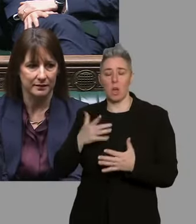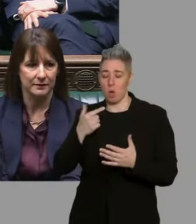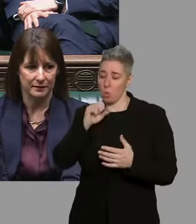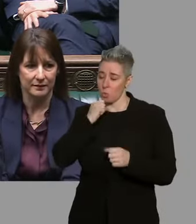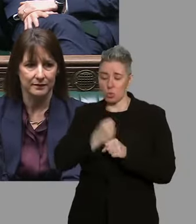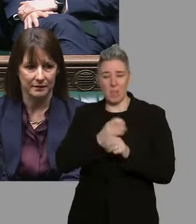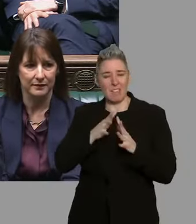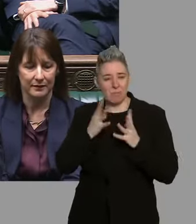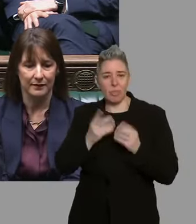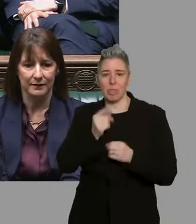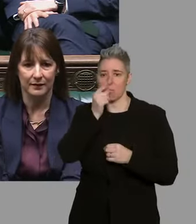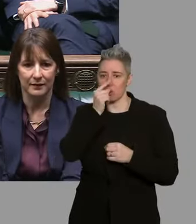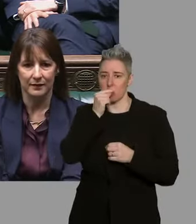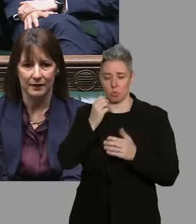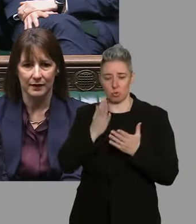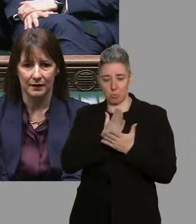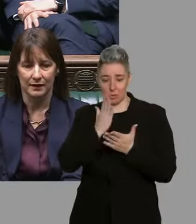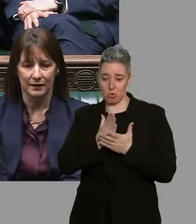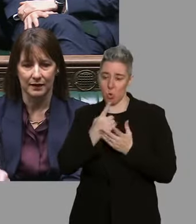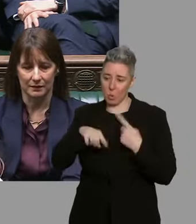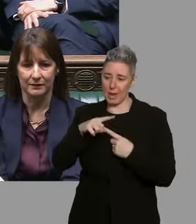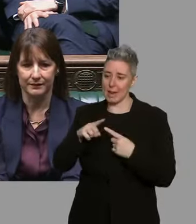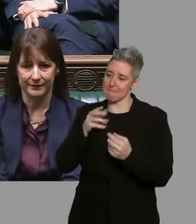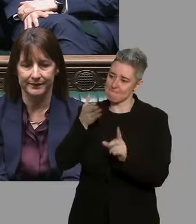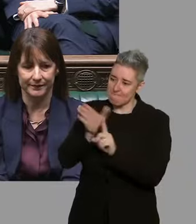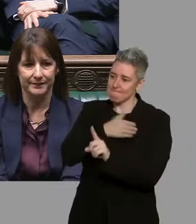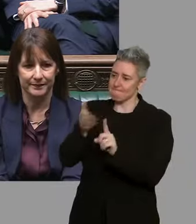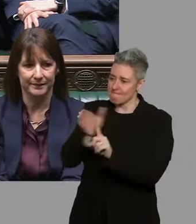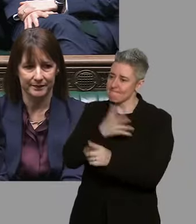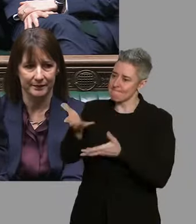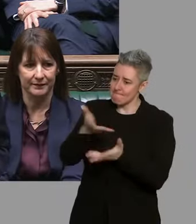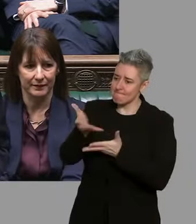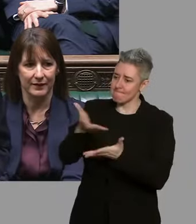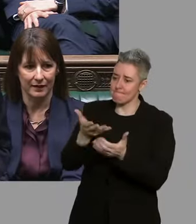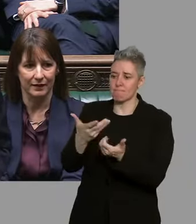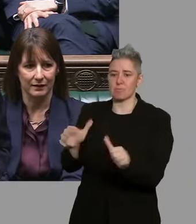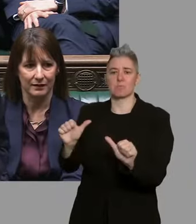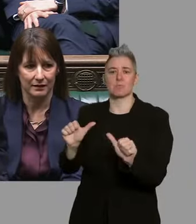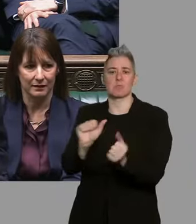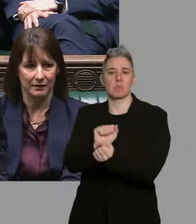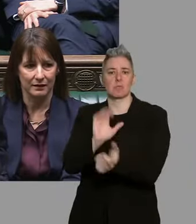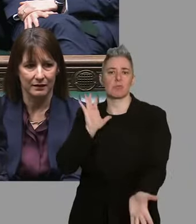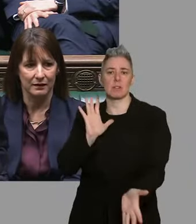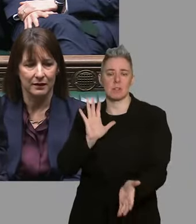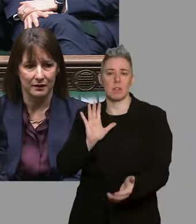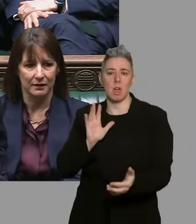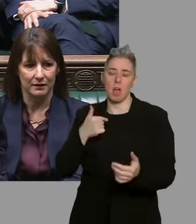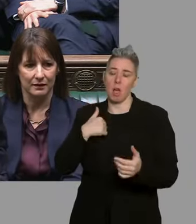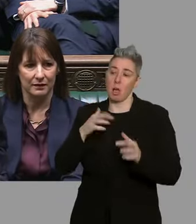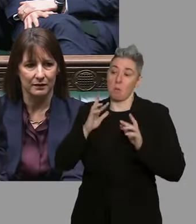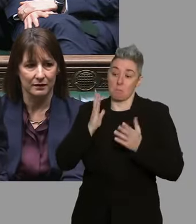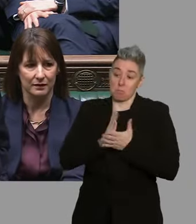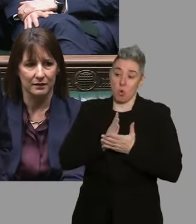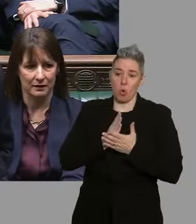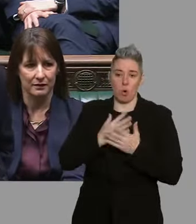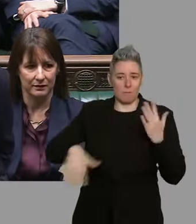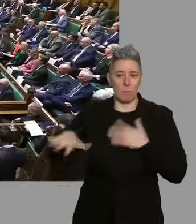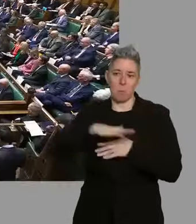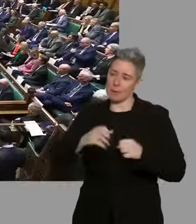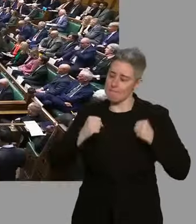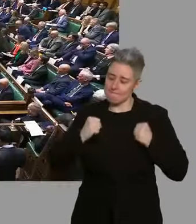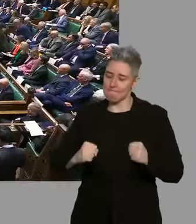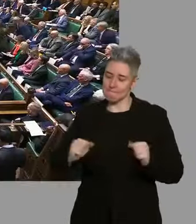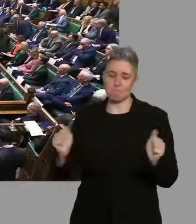hostages home, and I'm sure I speak for everybody in the House, but we will do everything to try and make sure that we get those hostages